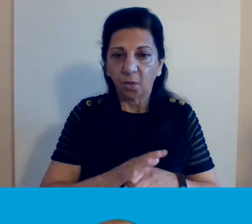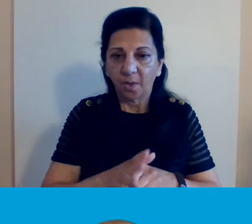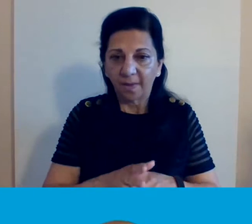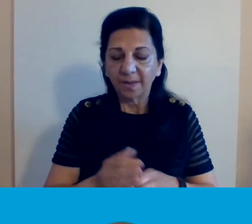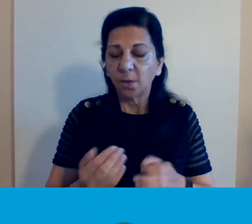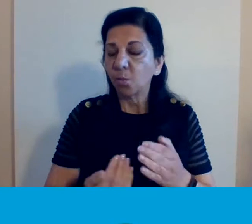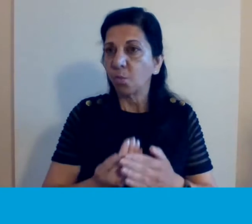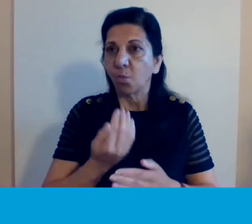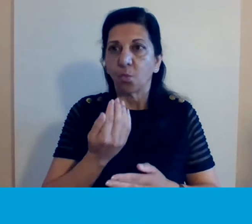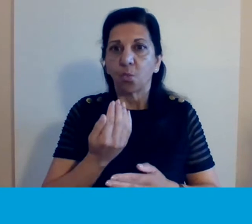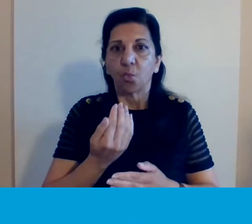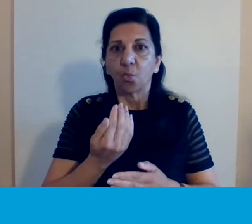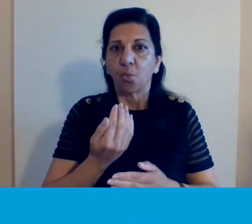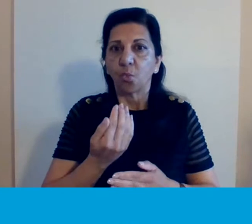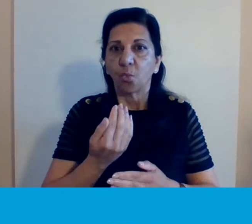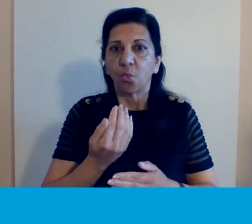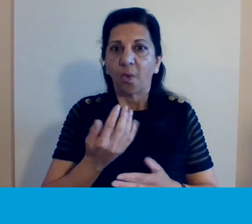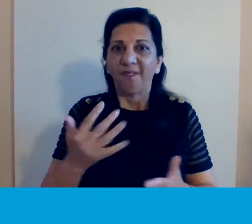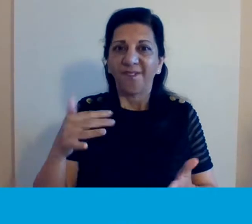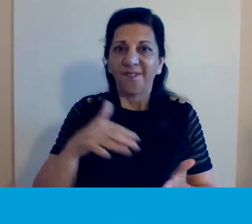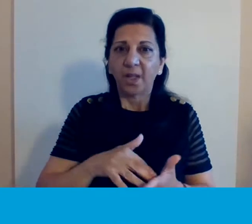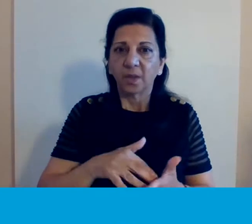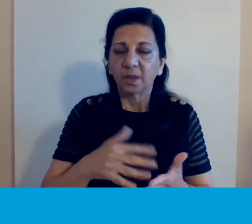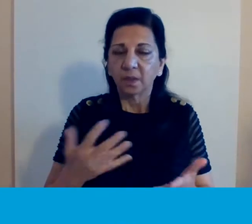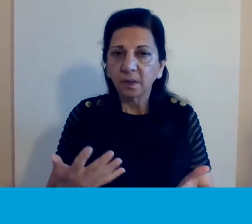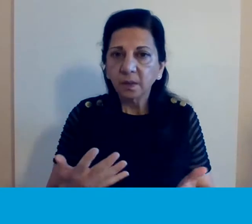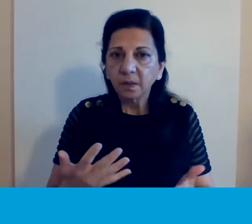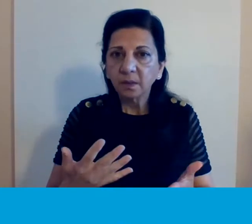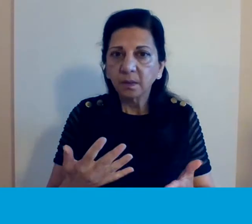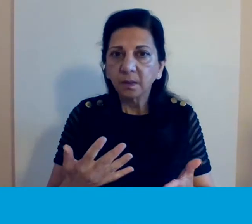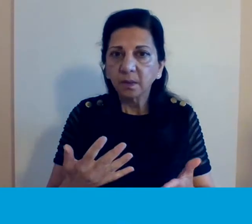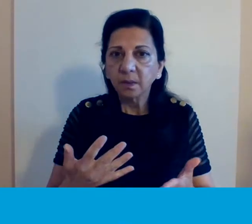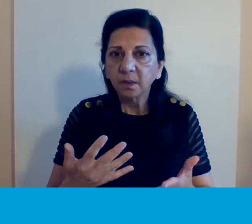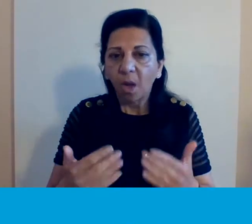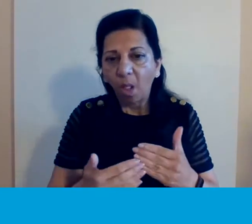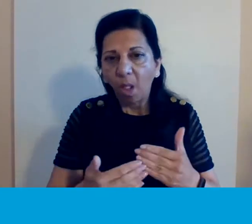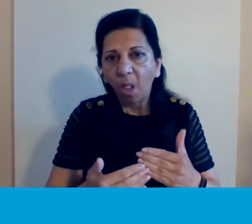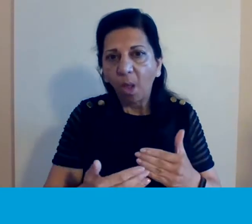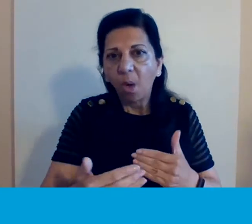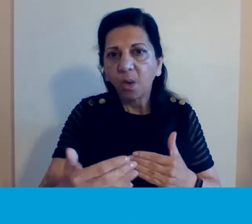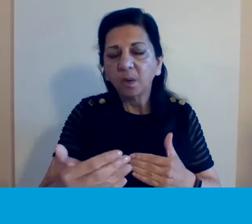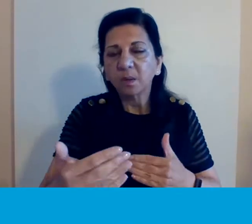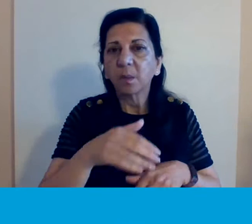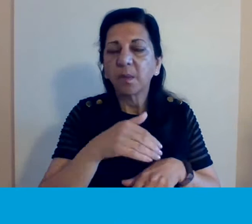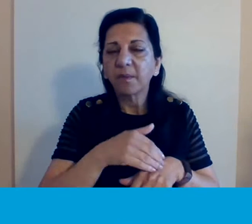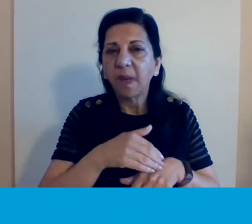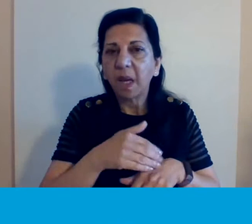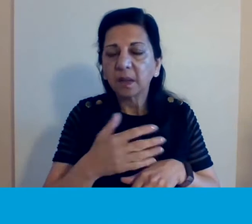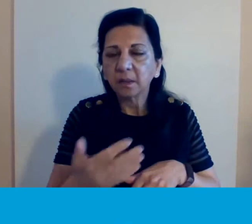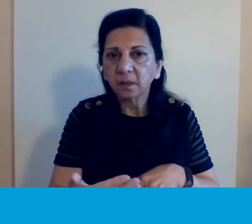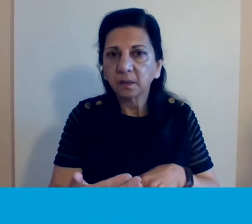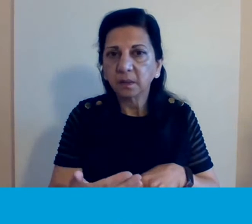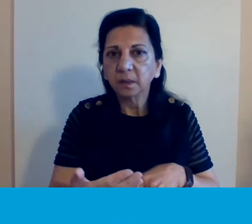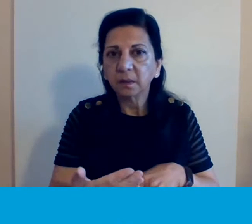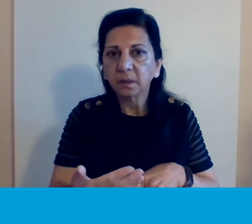We're obviously observing the longer term effects. Just to give some context,